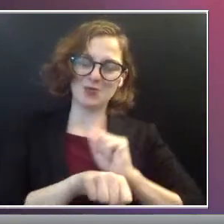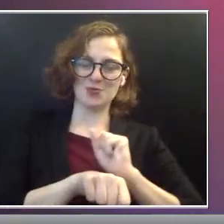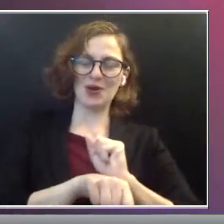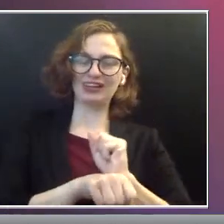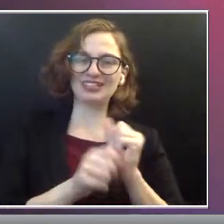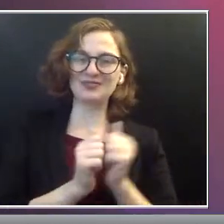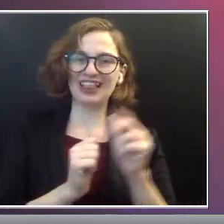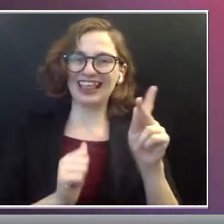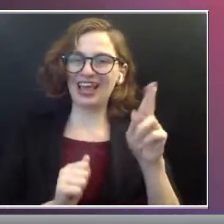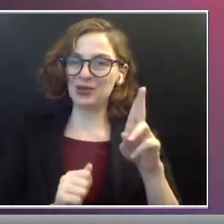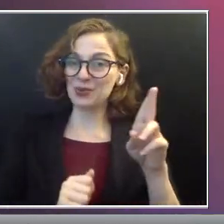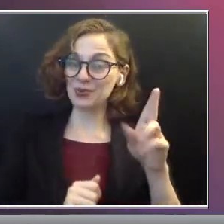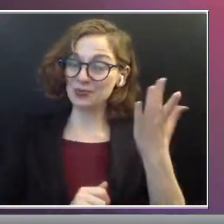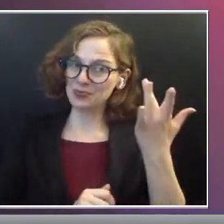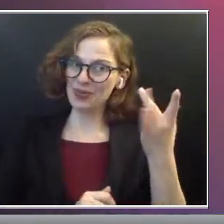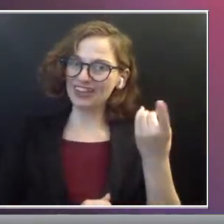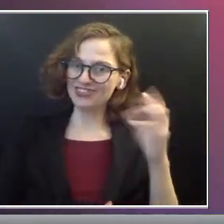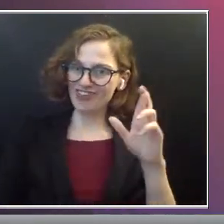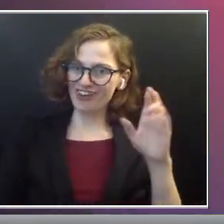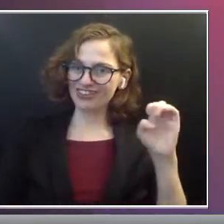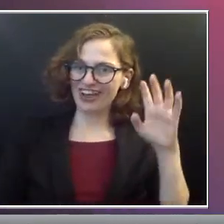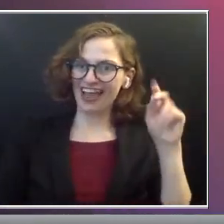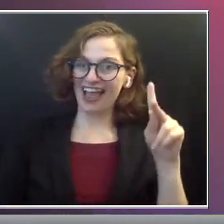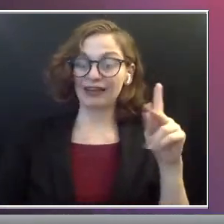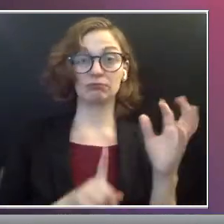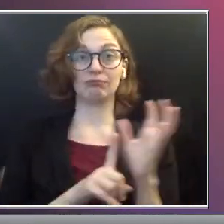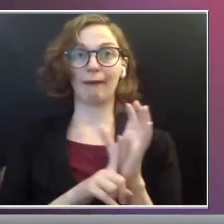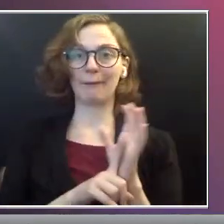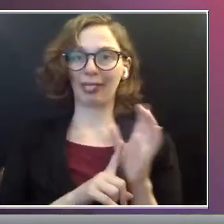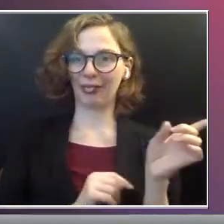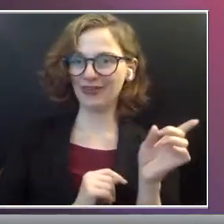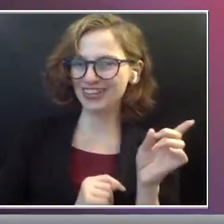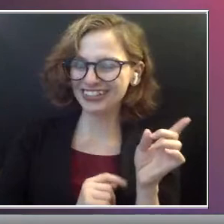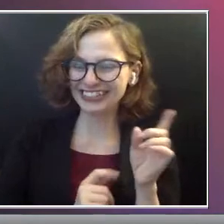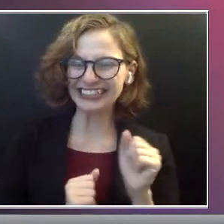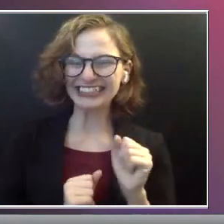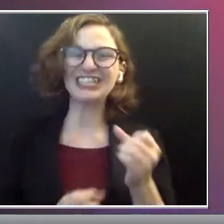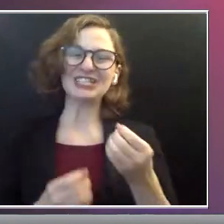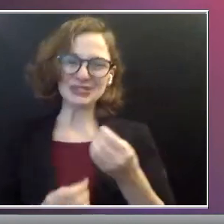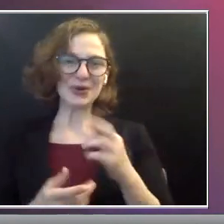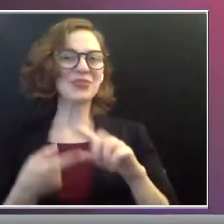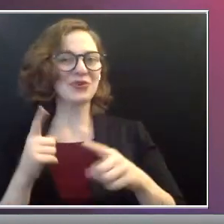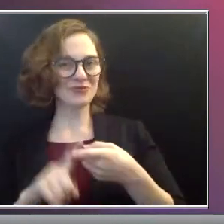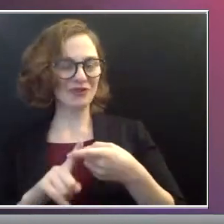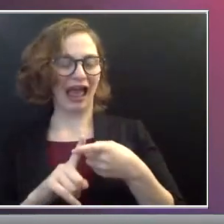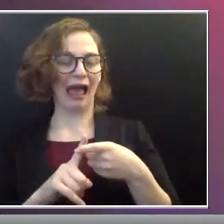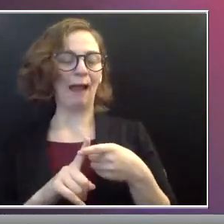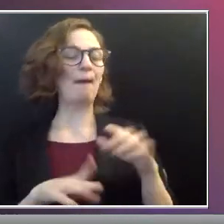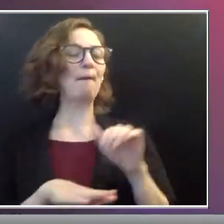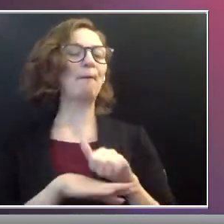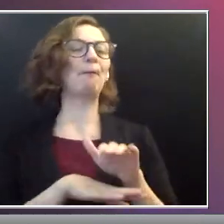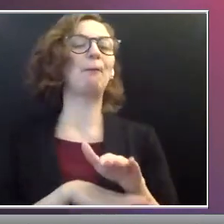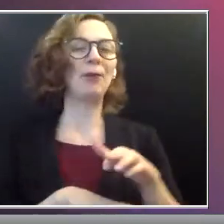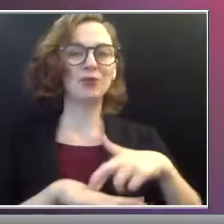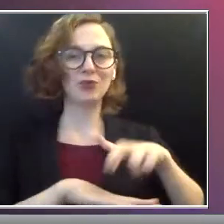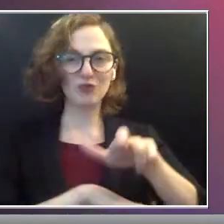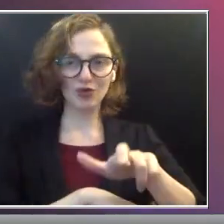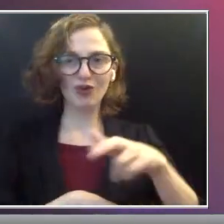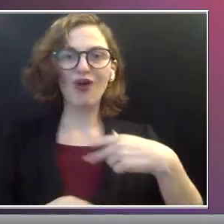popular. So he had put in the referral for us, and then I had seen a couple of cardiologists before her,